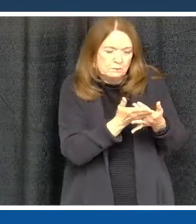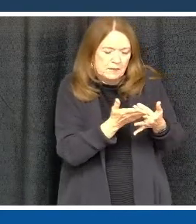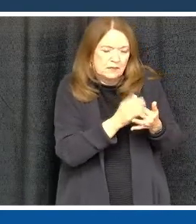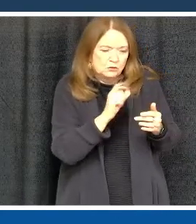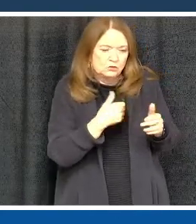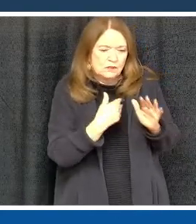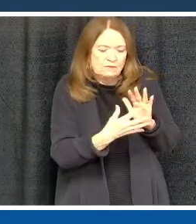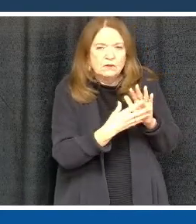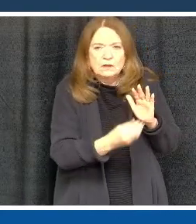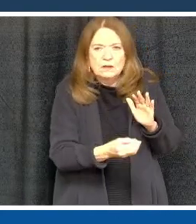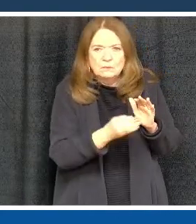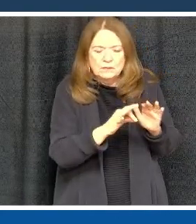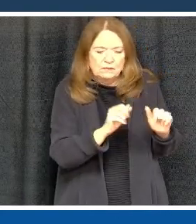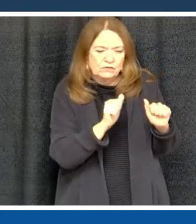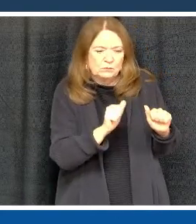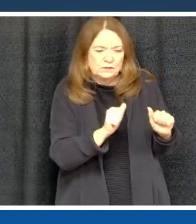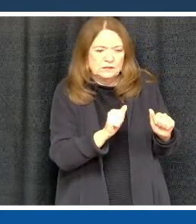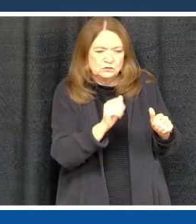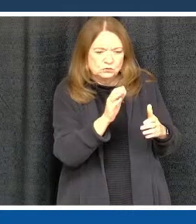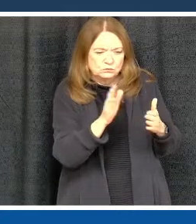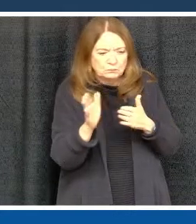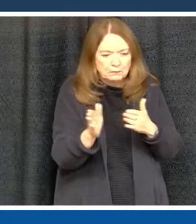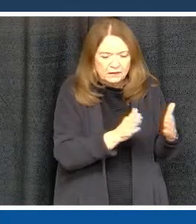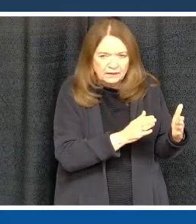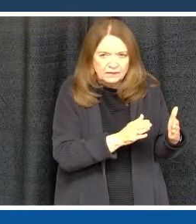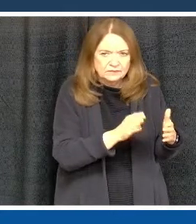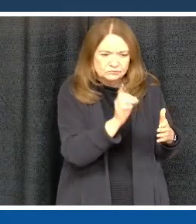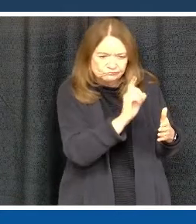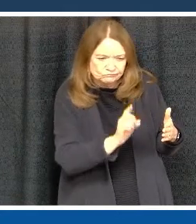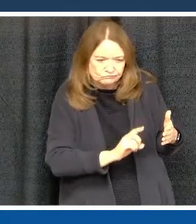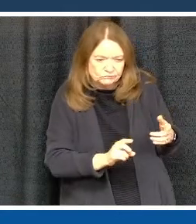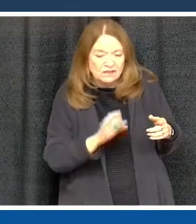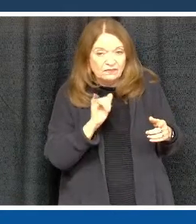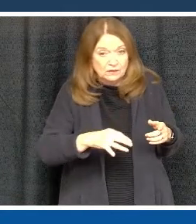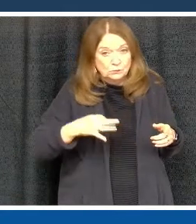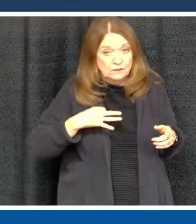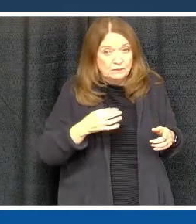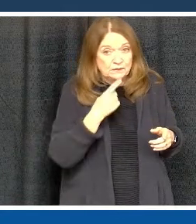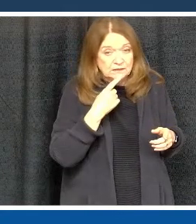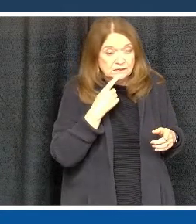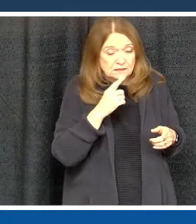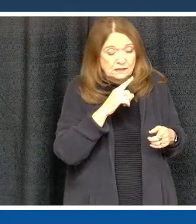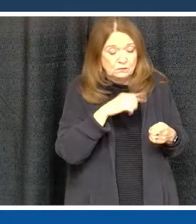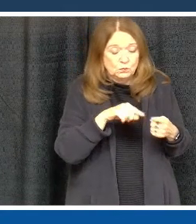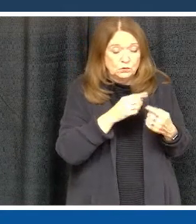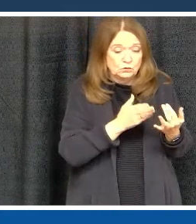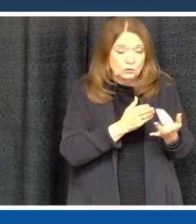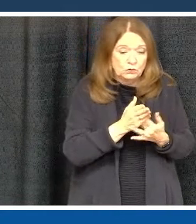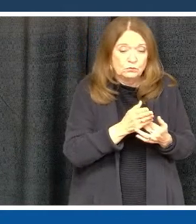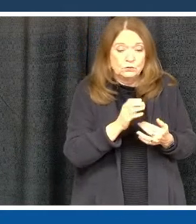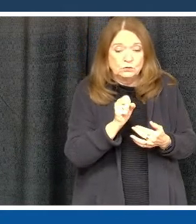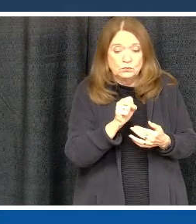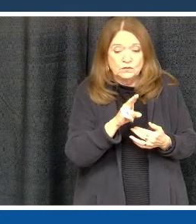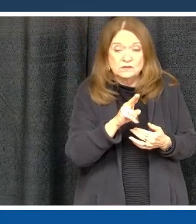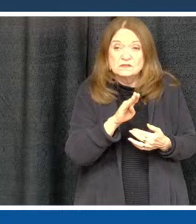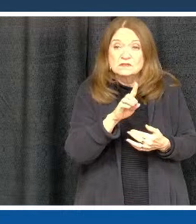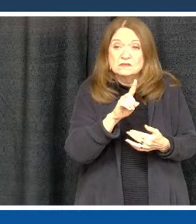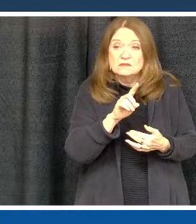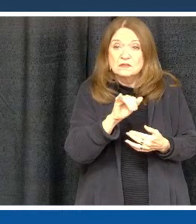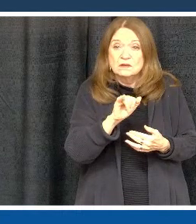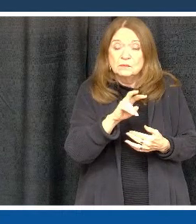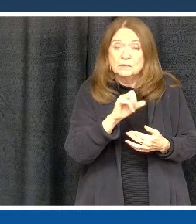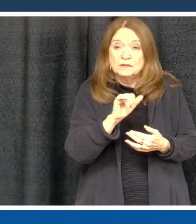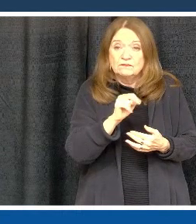the potential layout. That's what the applicant said when you go through subdivision review. However, one of our